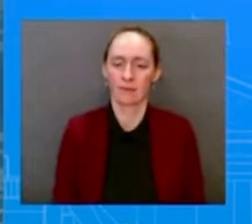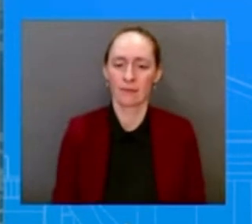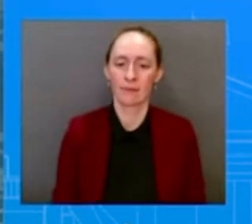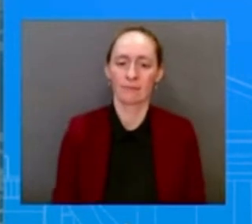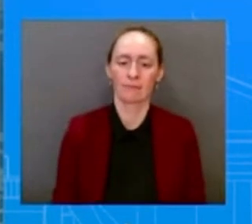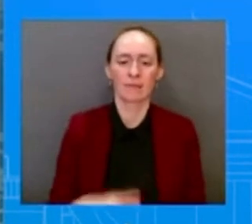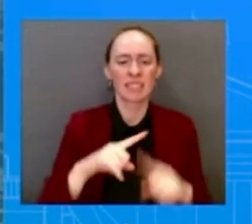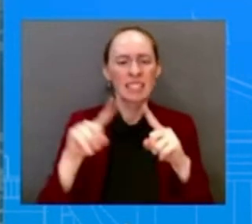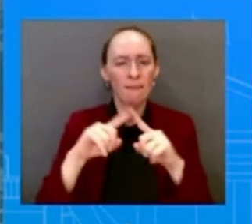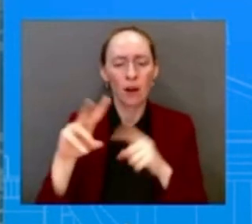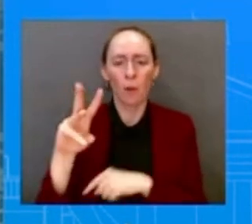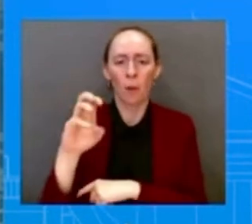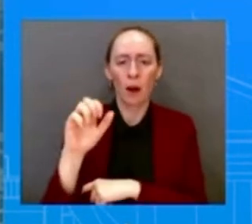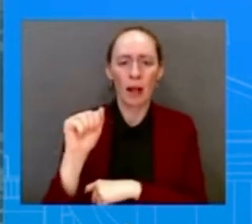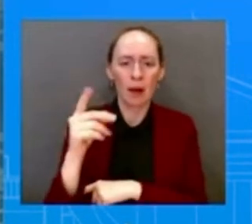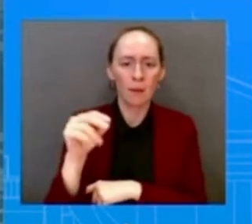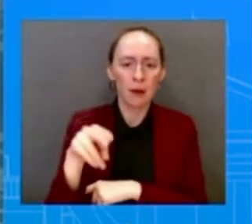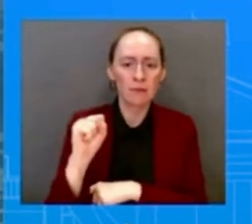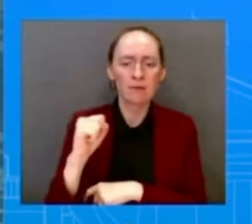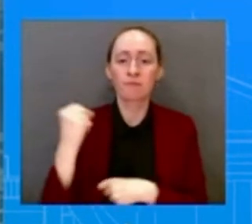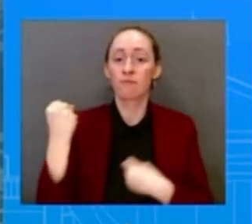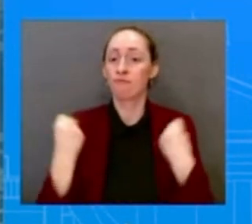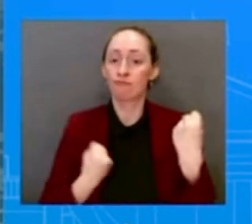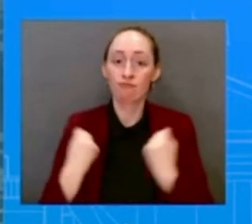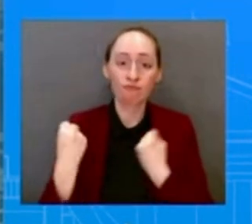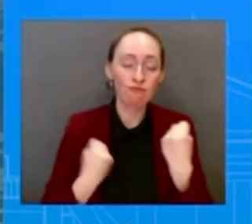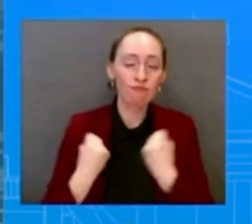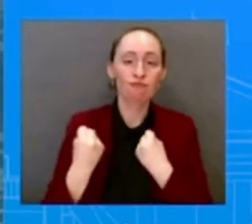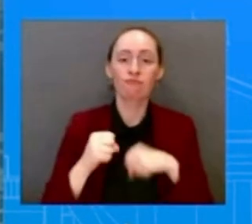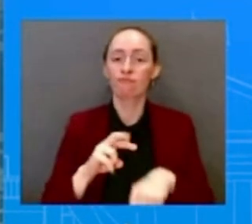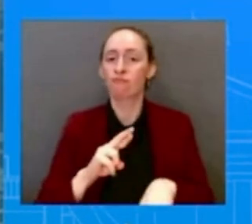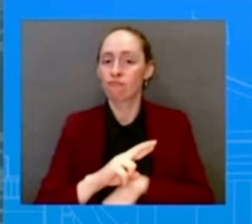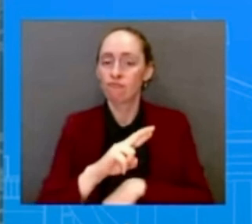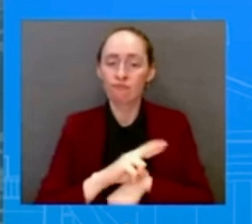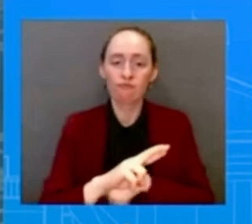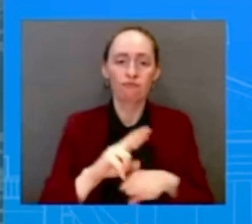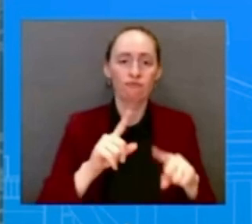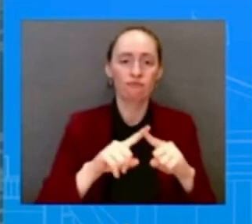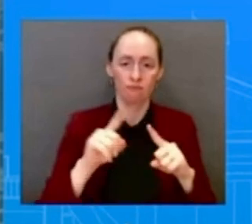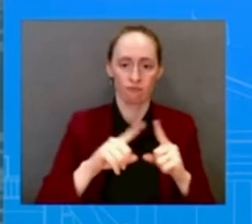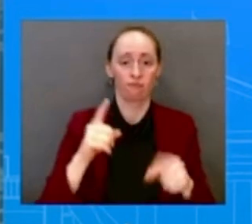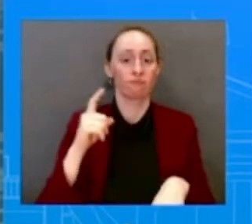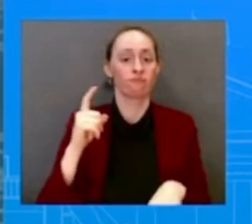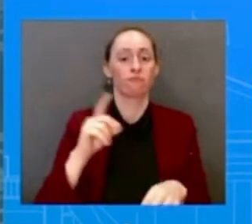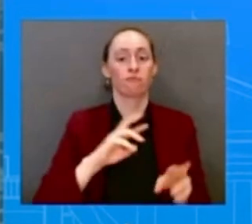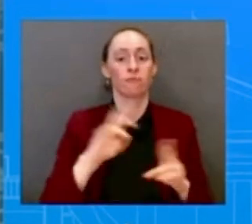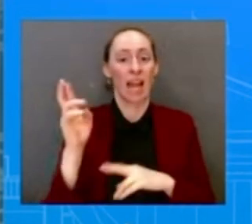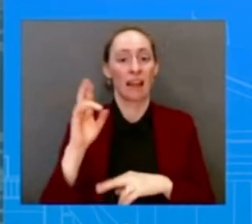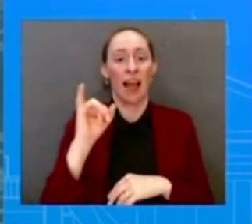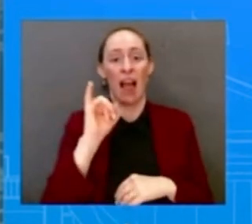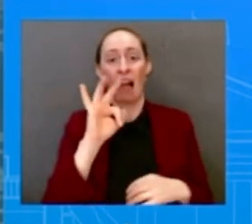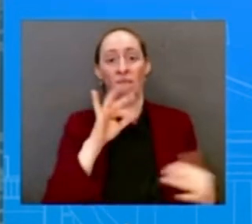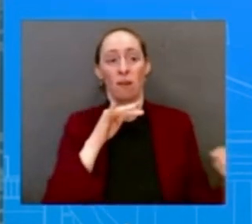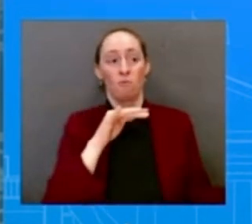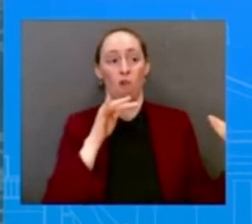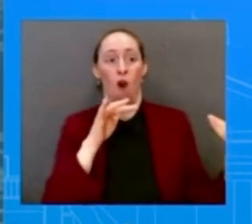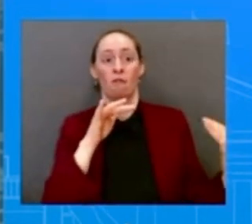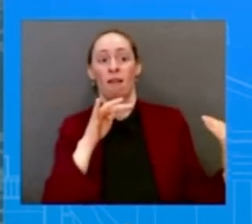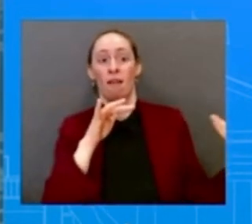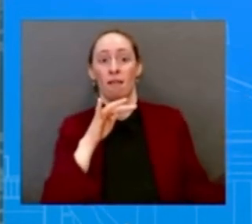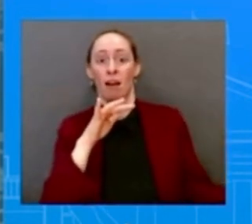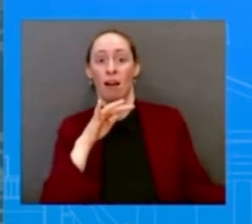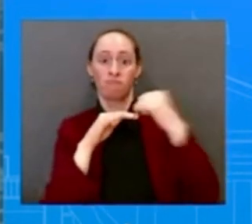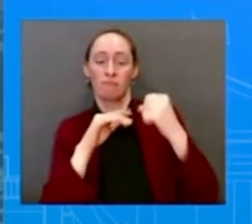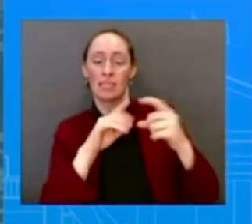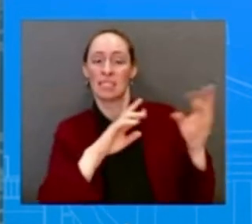capabilities, artillery, all of that is designed to help them prepare for whatever the Russians might be planning in the spring. All that's to say, we do expect that,